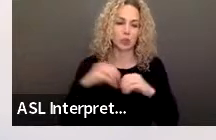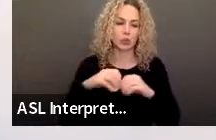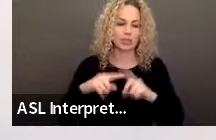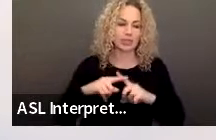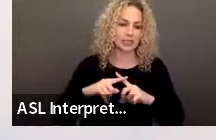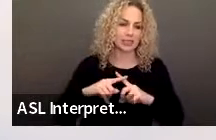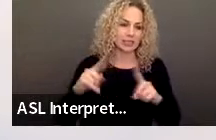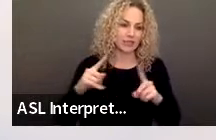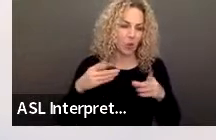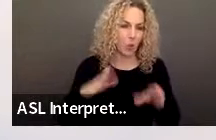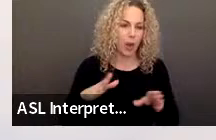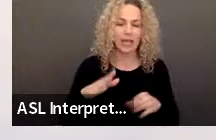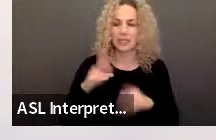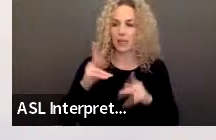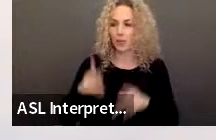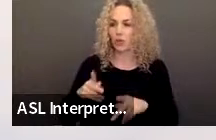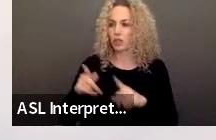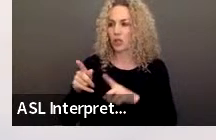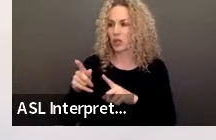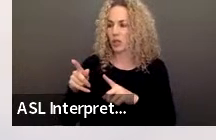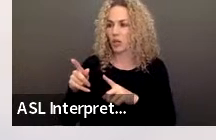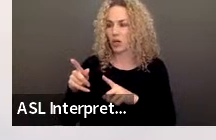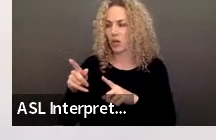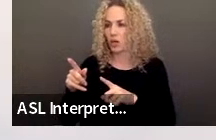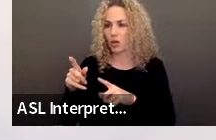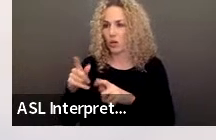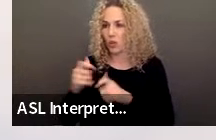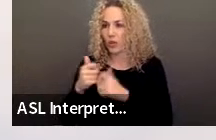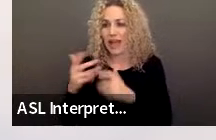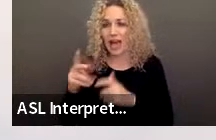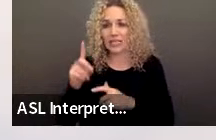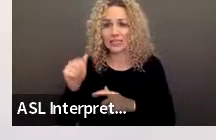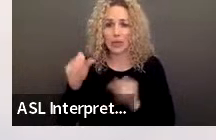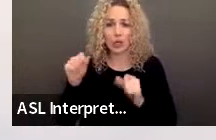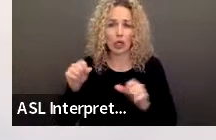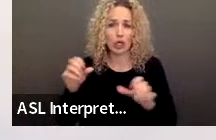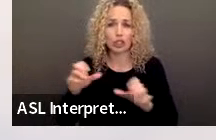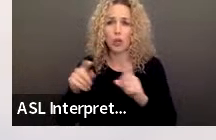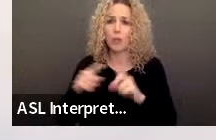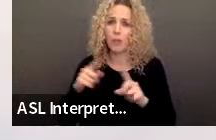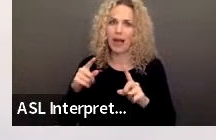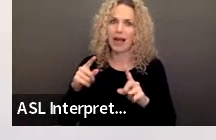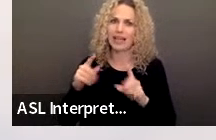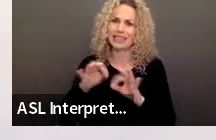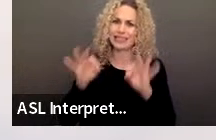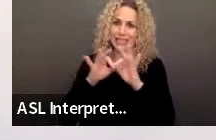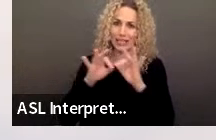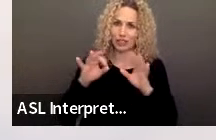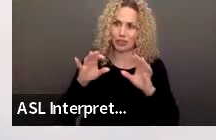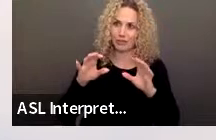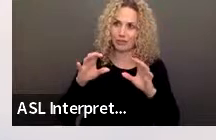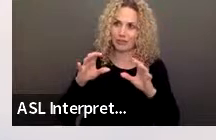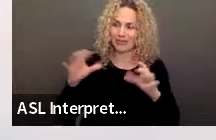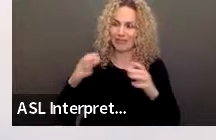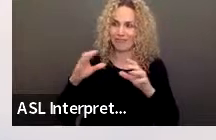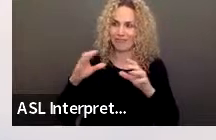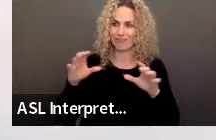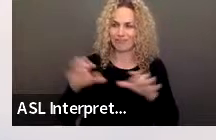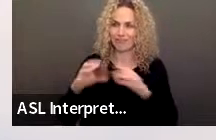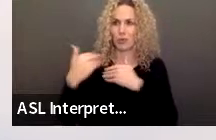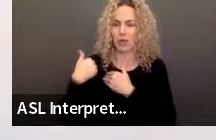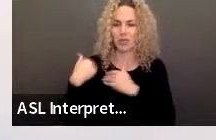than a person without a disability might perform them, but nevertheless, the essential tasks are getting done. And that's